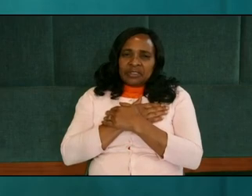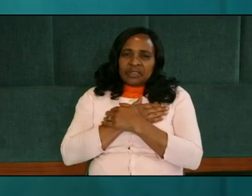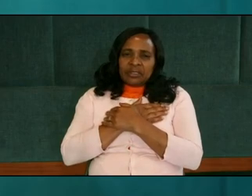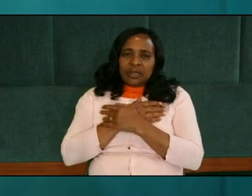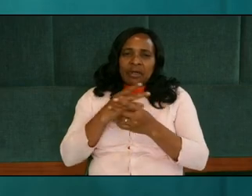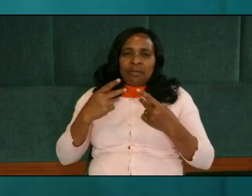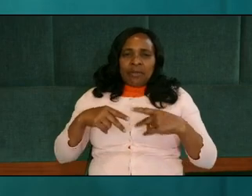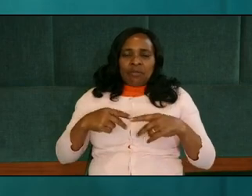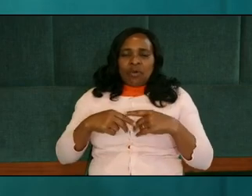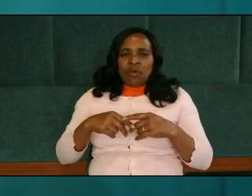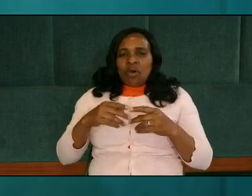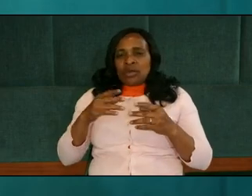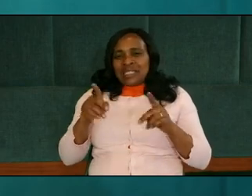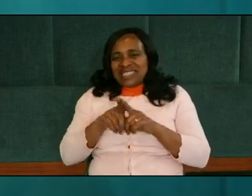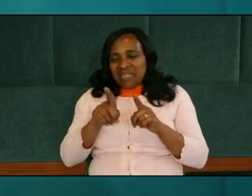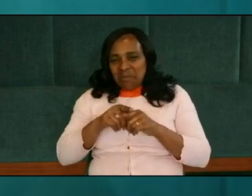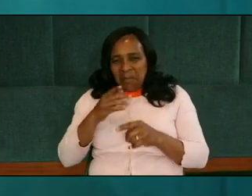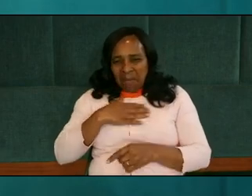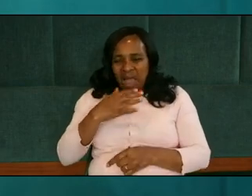my friends or people my age, they'll